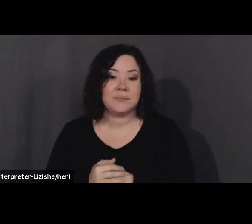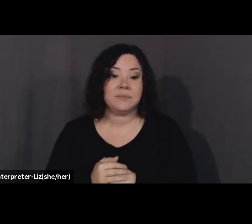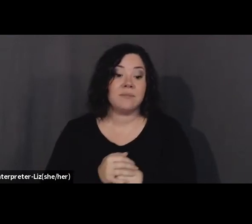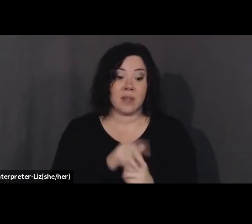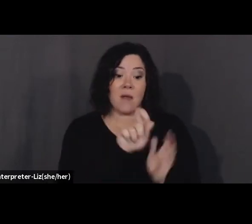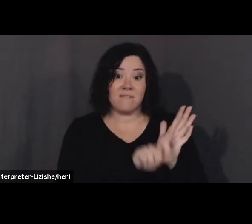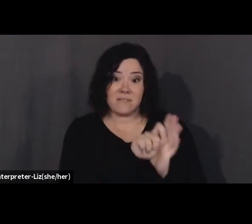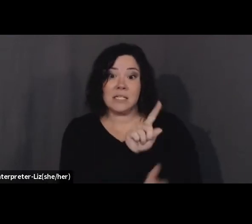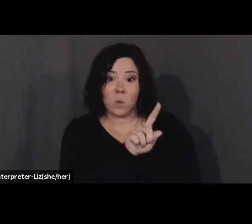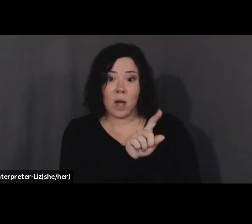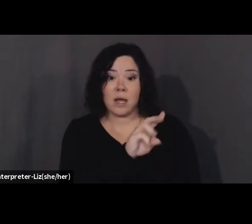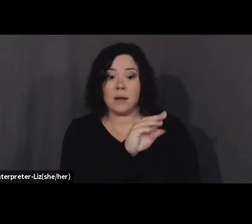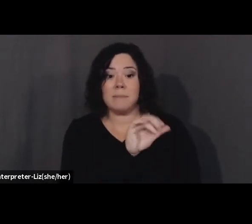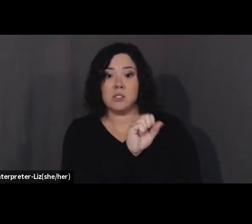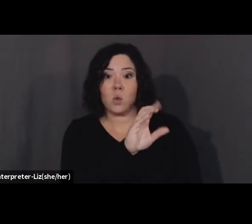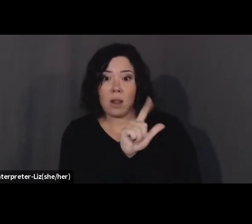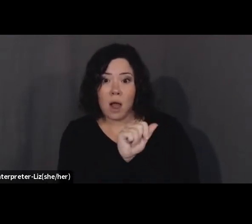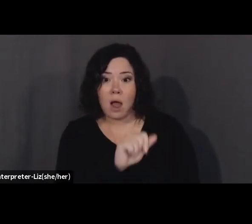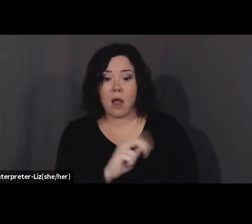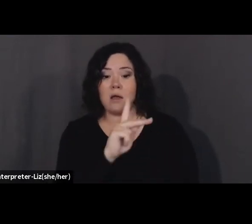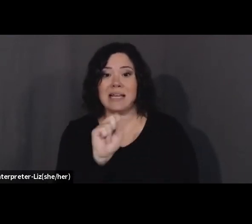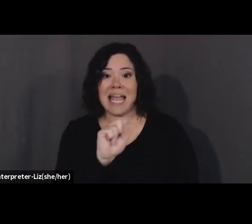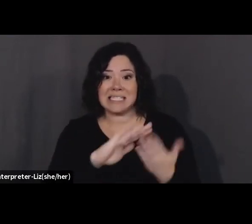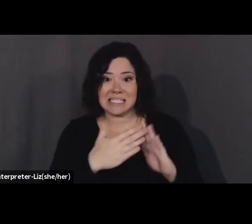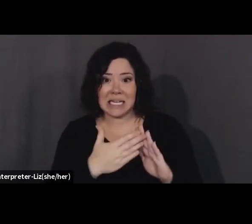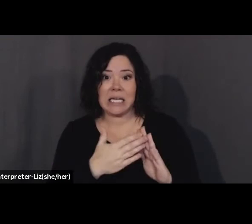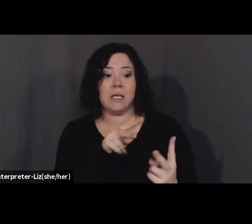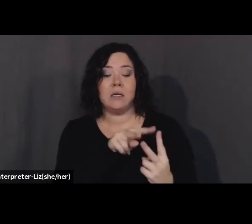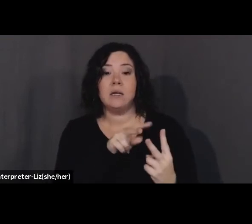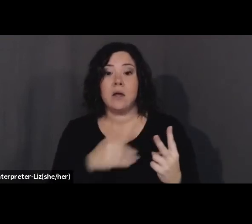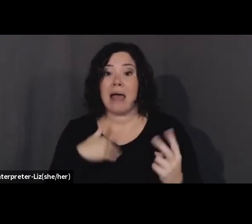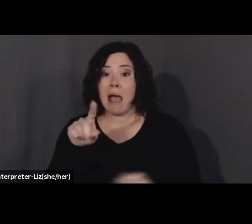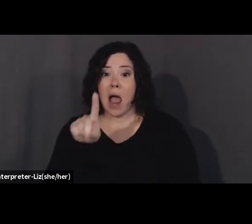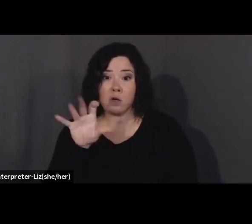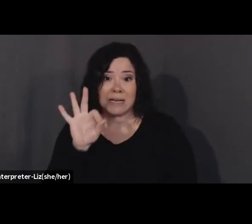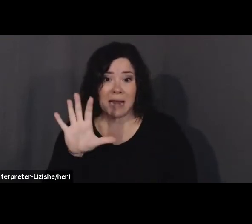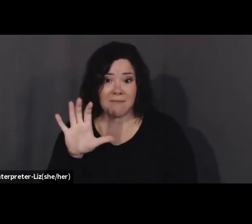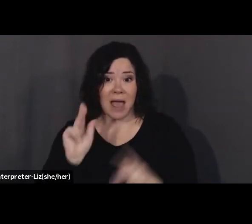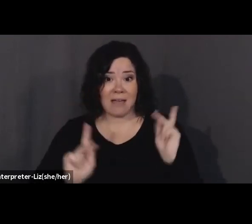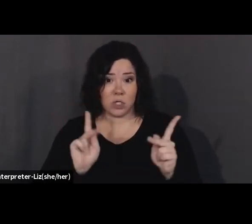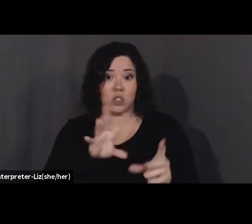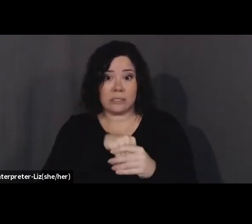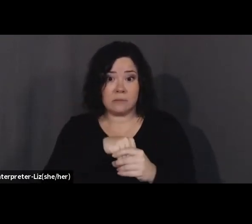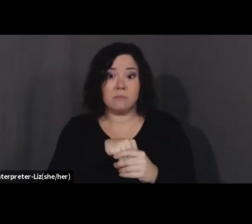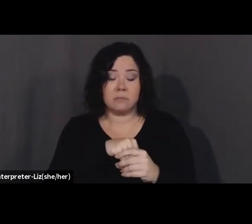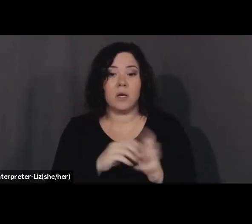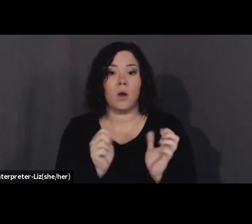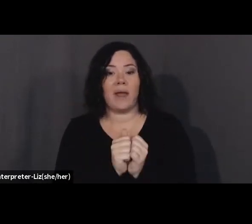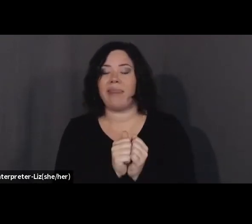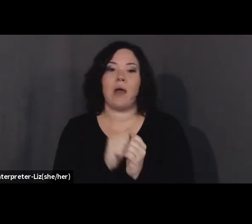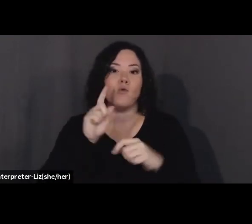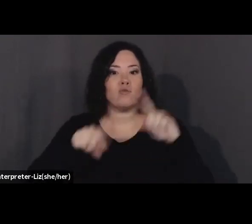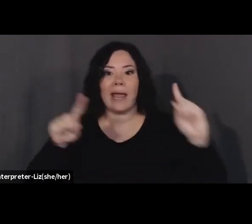in Missoula and Kansas City, 195 consumers participate in a random controlled trial across 2 CILs.